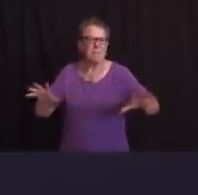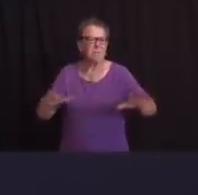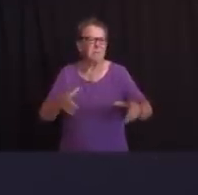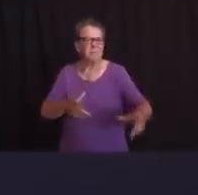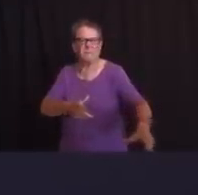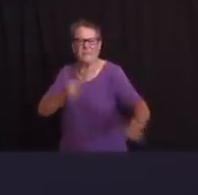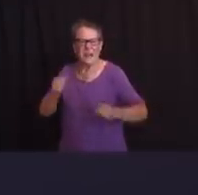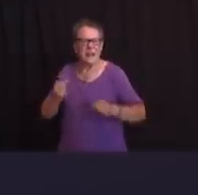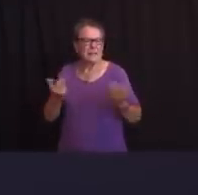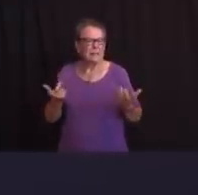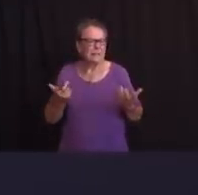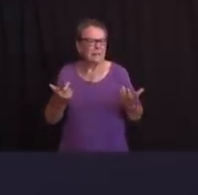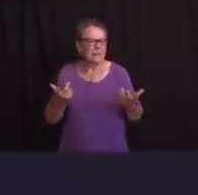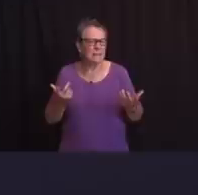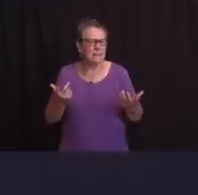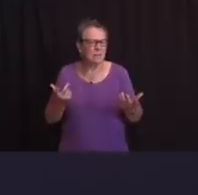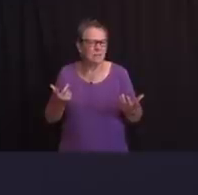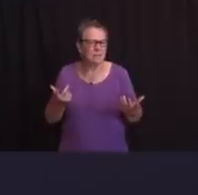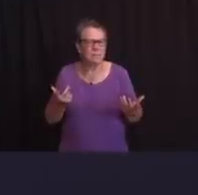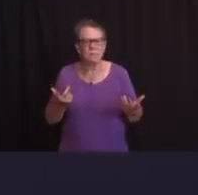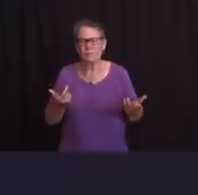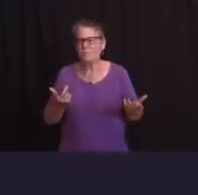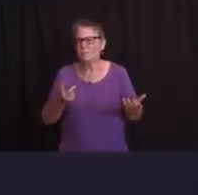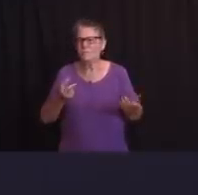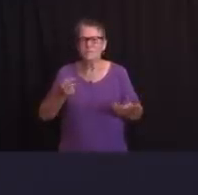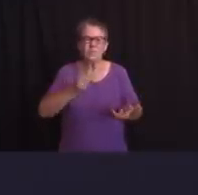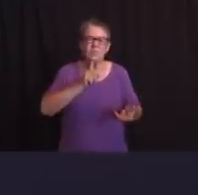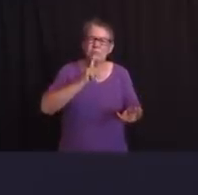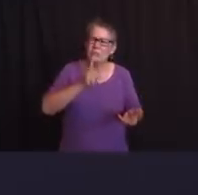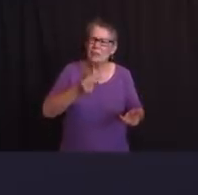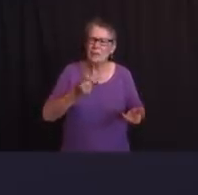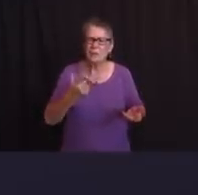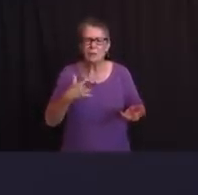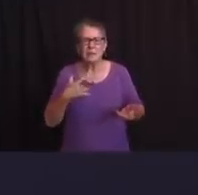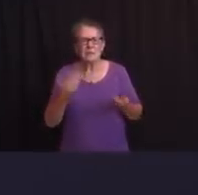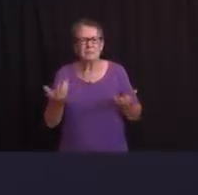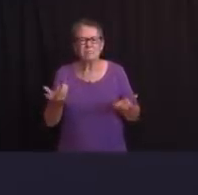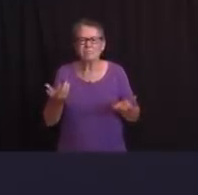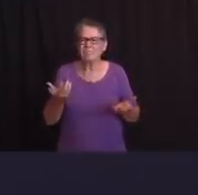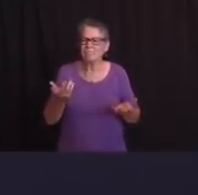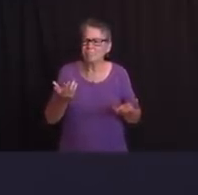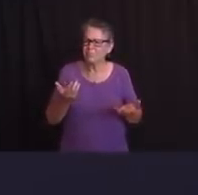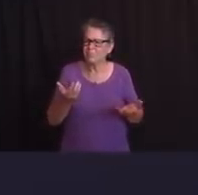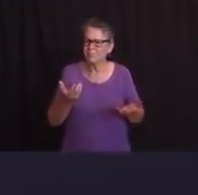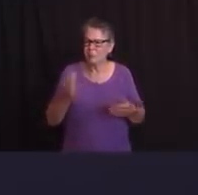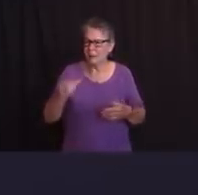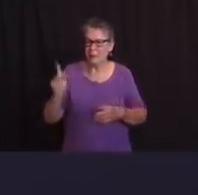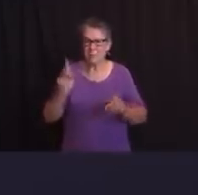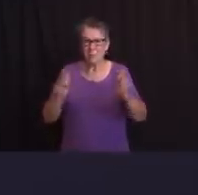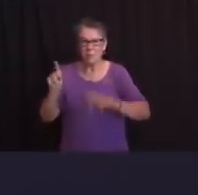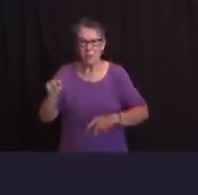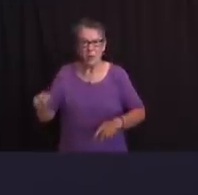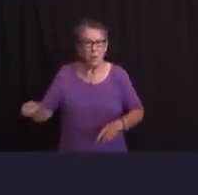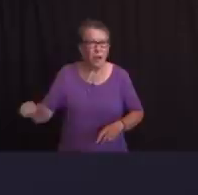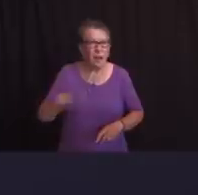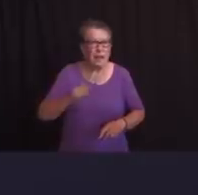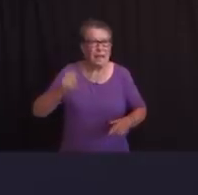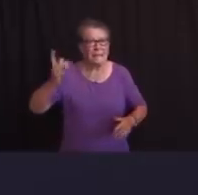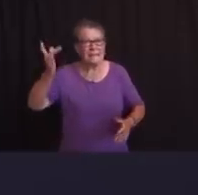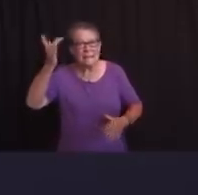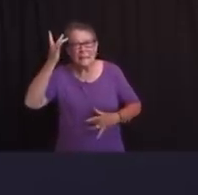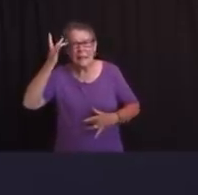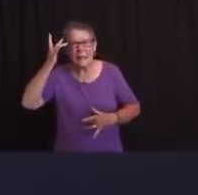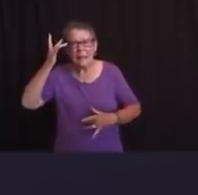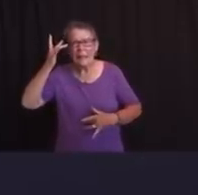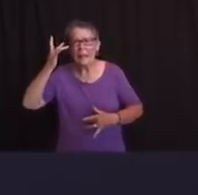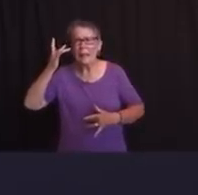When we put up 8, 10, 12,000 new first dose people, that the pool continues to shrink, which is a great thing. But the variant